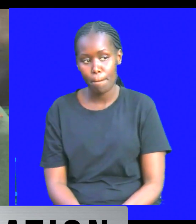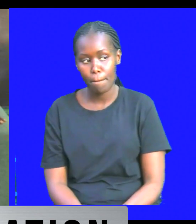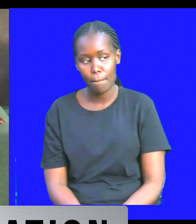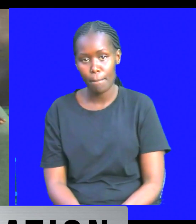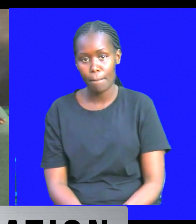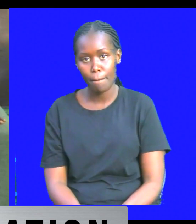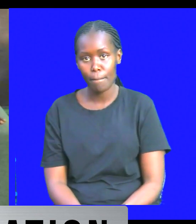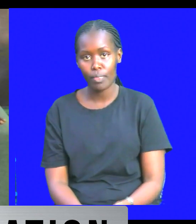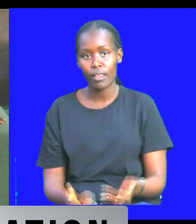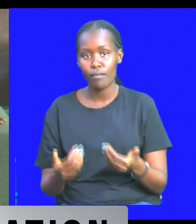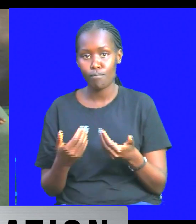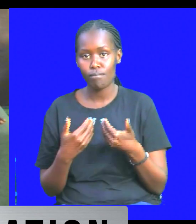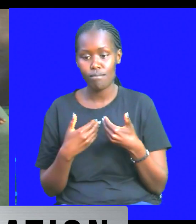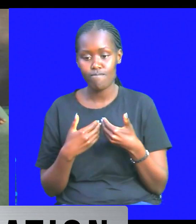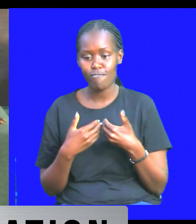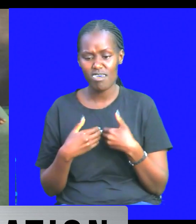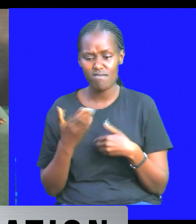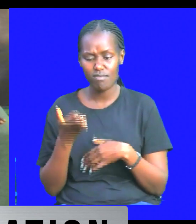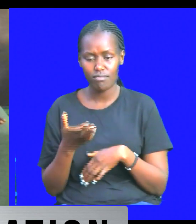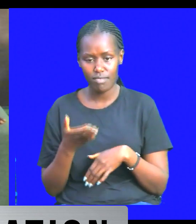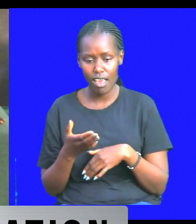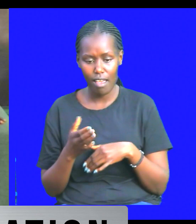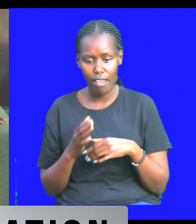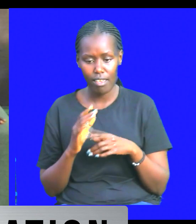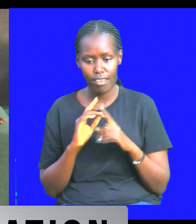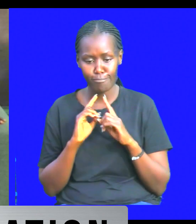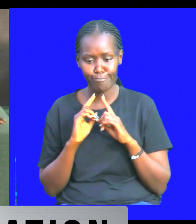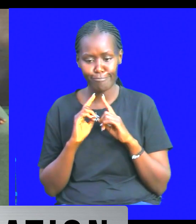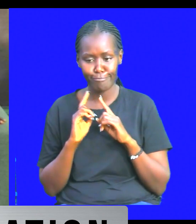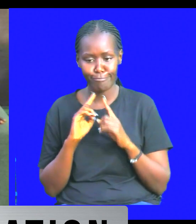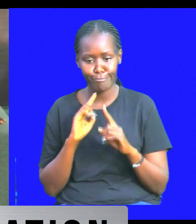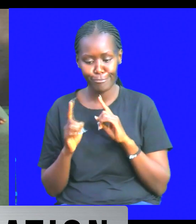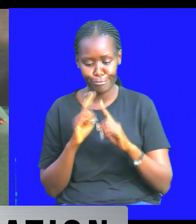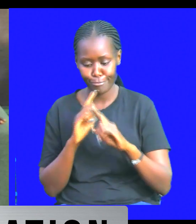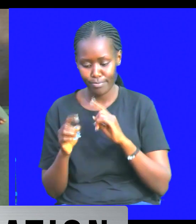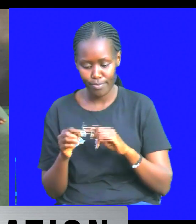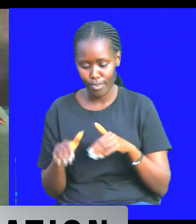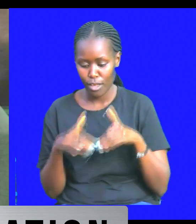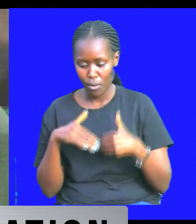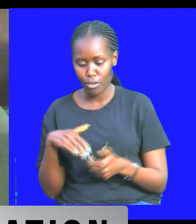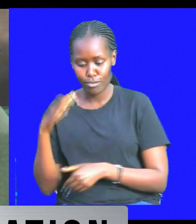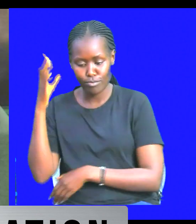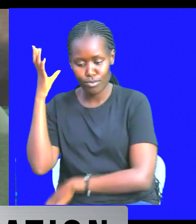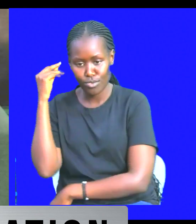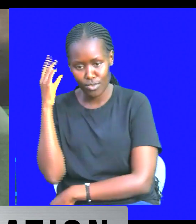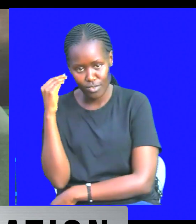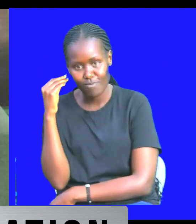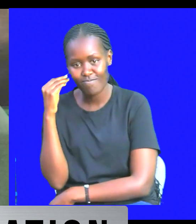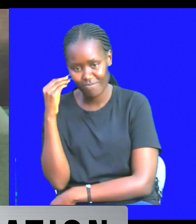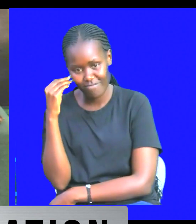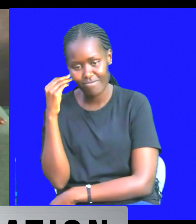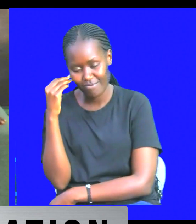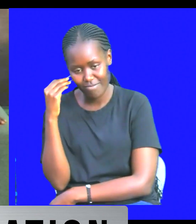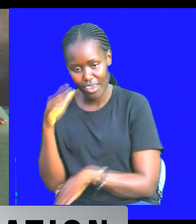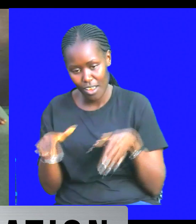Has there been propaganda at play? I'm not sure. I'm waiting to hear. I'm waiting to eat mahindi ya fertilizer. By the way, what